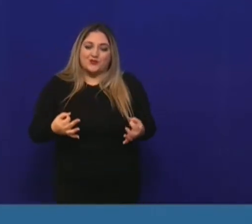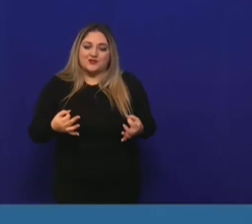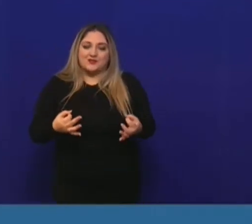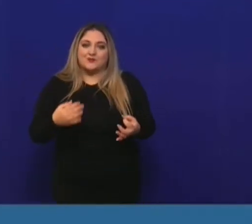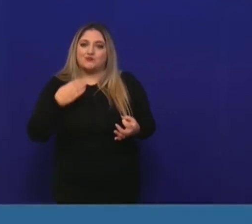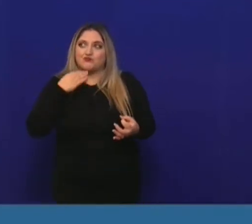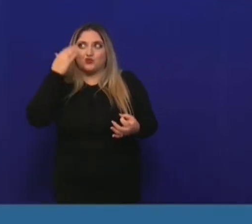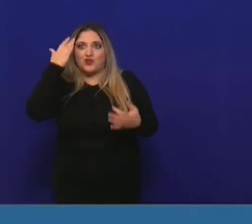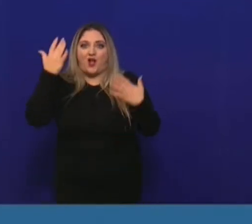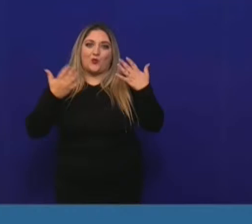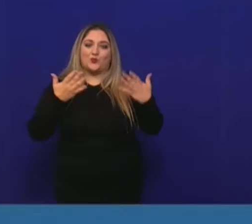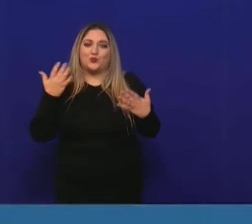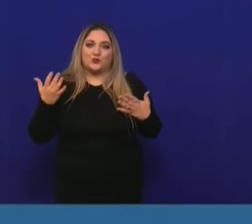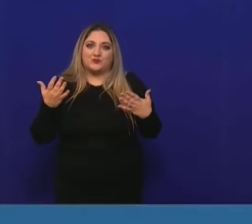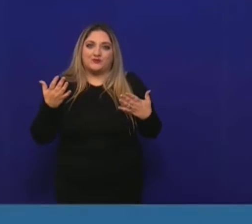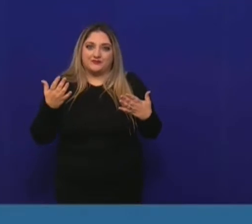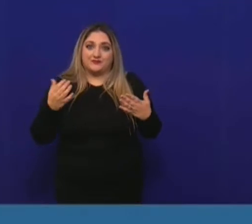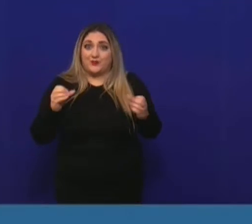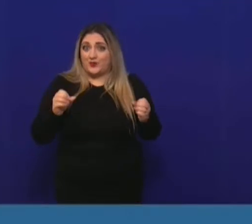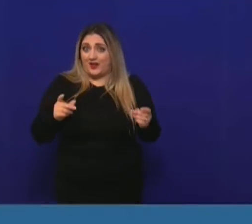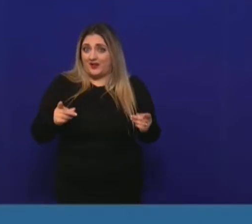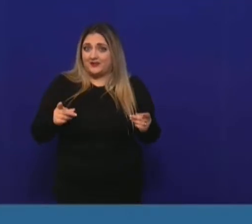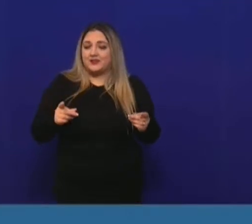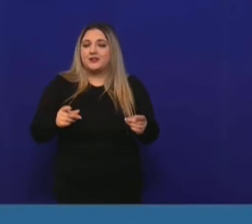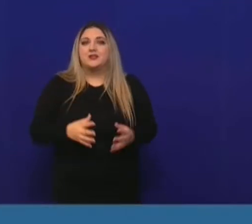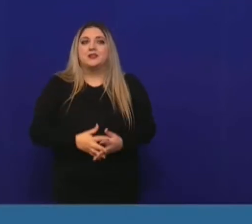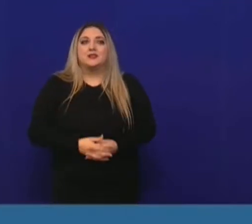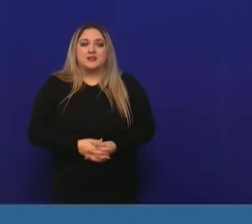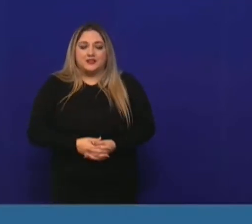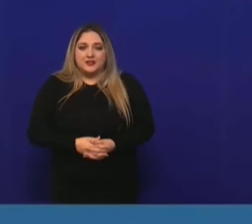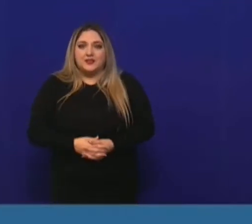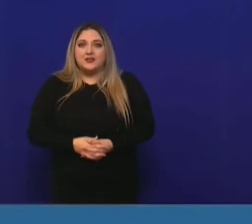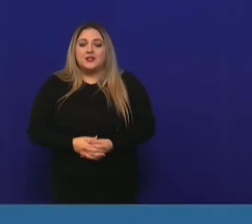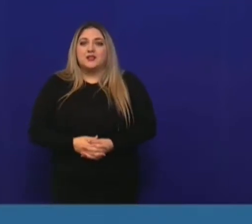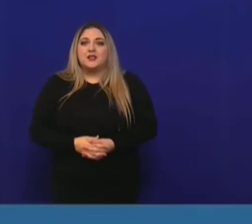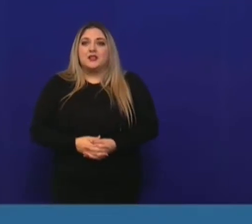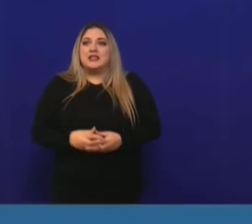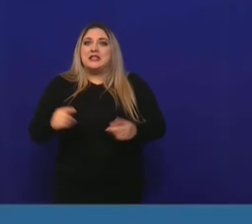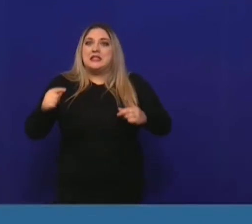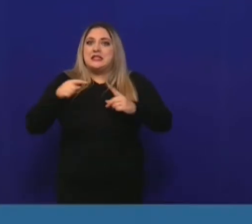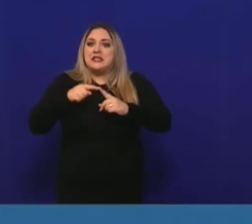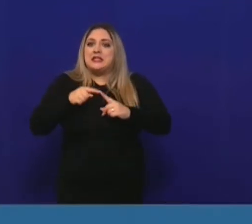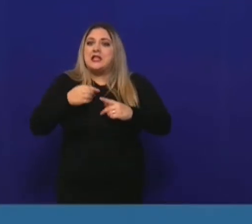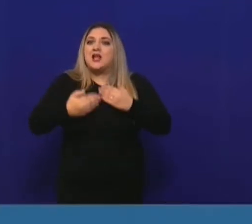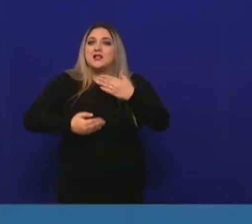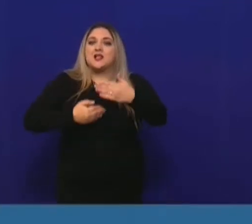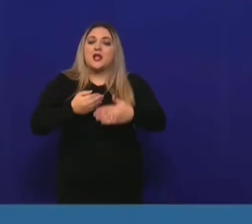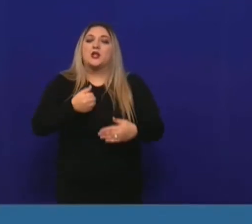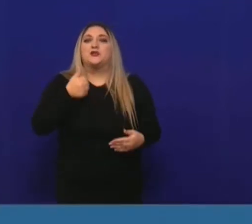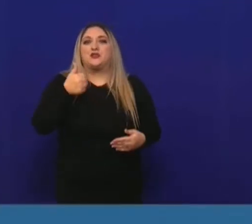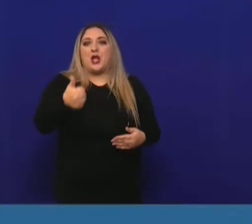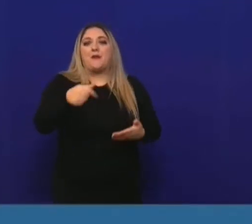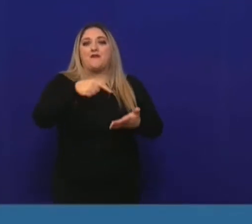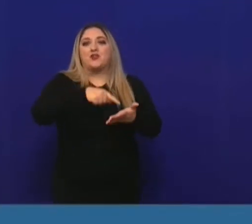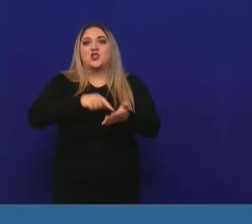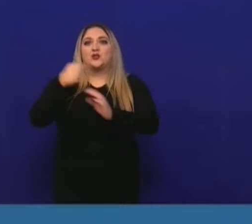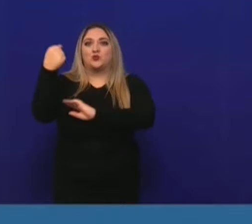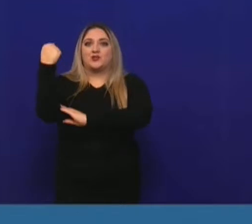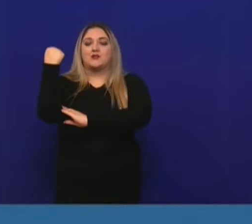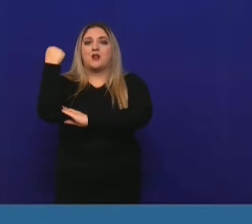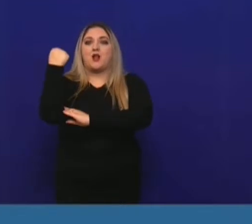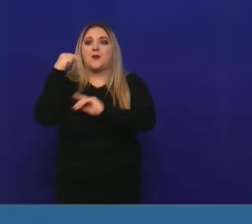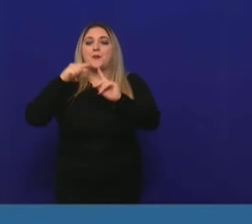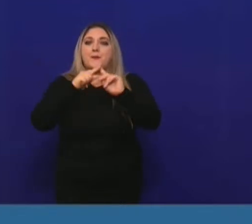kif nixtiequ aħna ma jkunx hemm nies li jkunu ma' xulxin. L-affarijiet mixjin tajjeb bħalma qed intaraw ukoll mill-health centers, però importanti